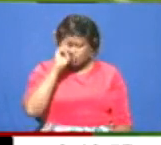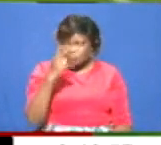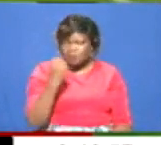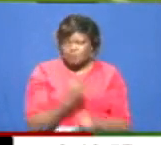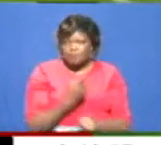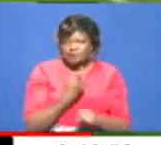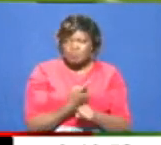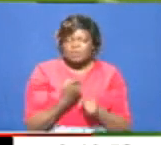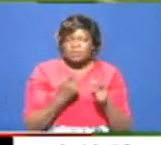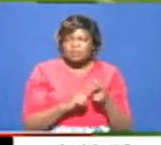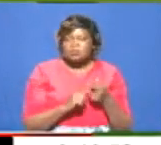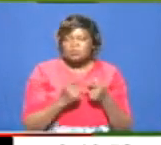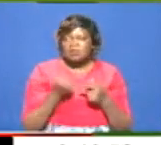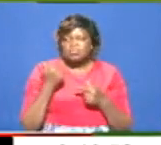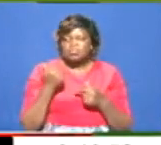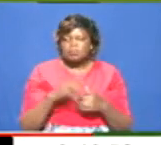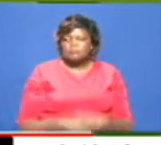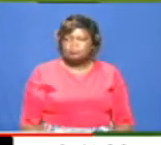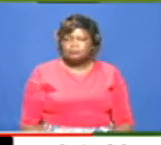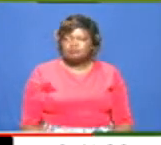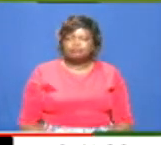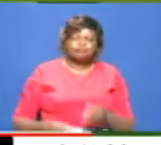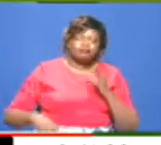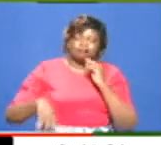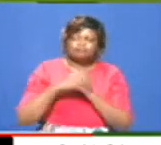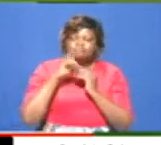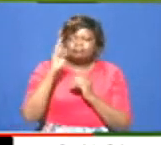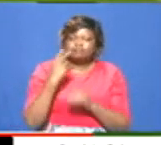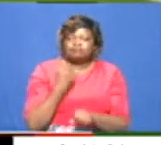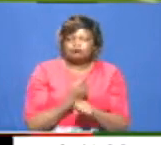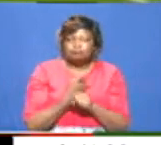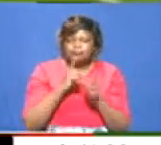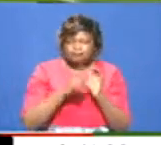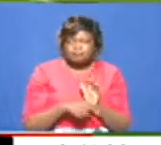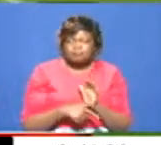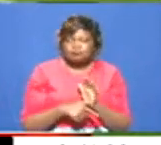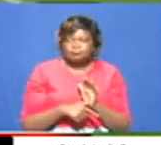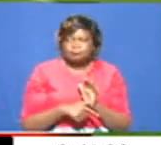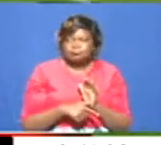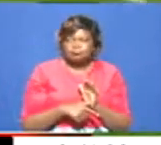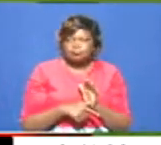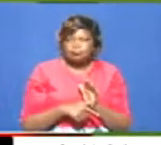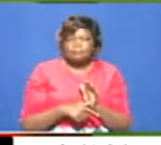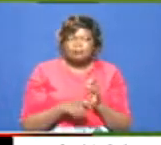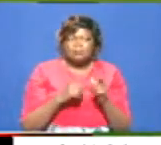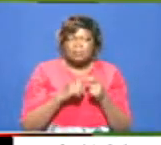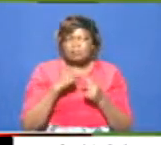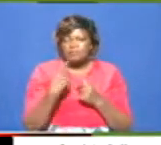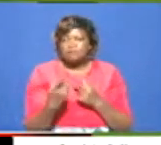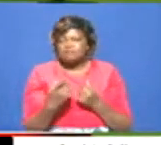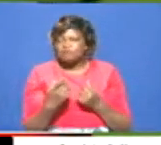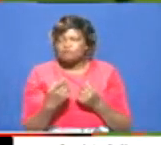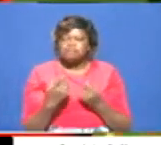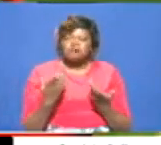spot before Fatoumata Doucouré added a second minutes later. Our Traore pulled one for AS Mande,